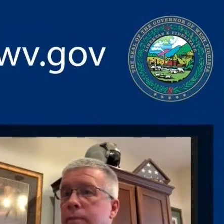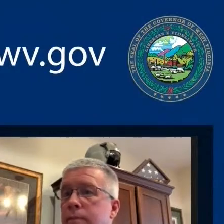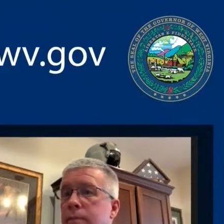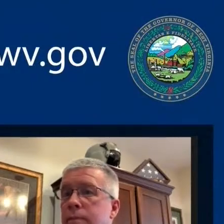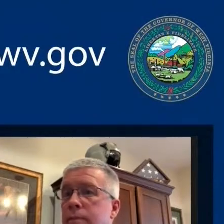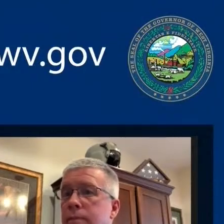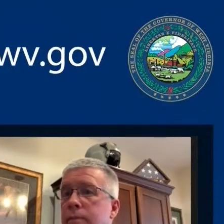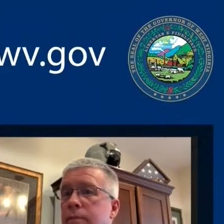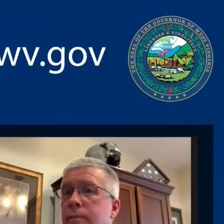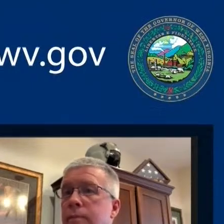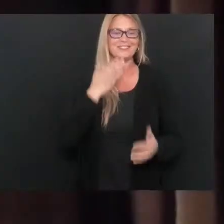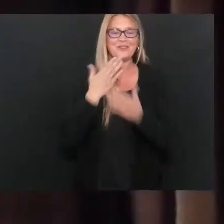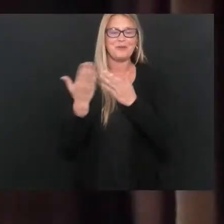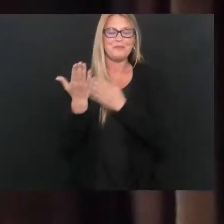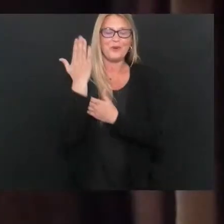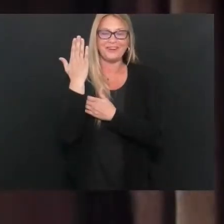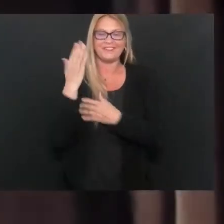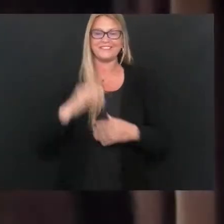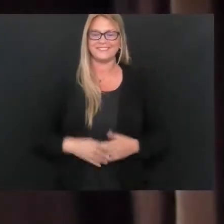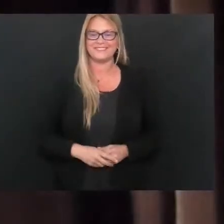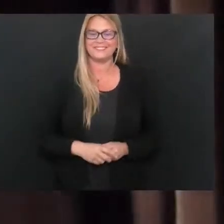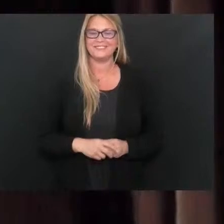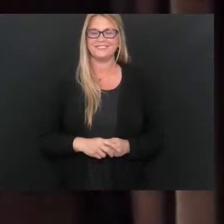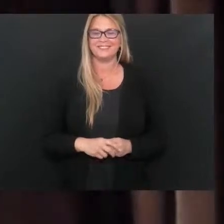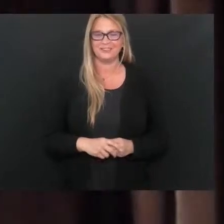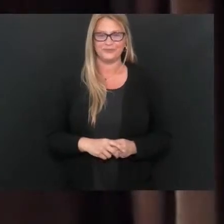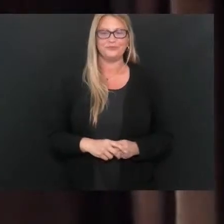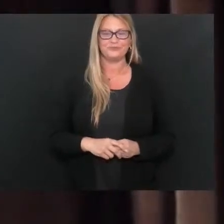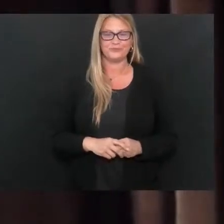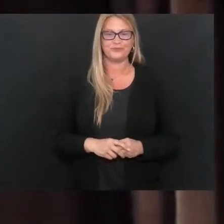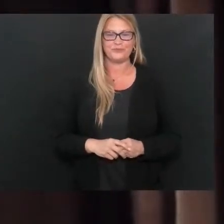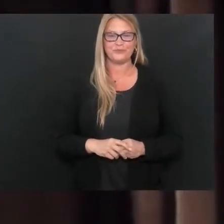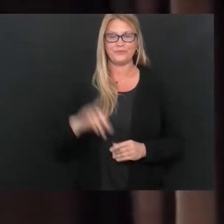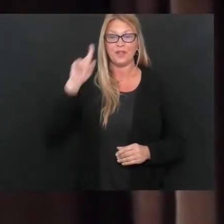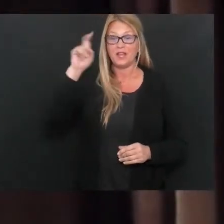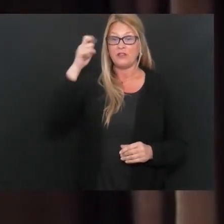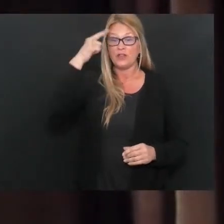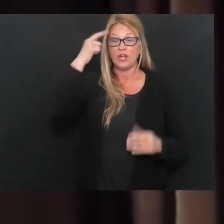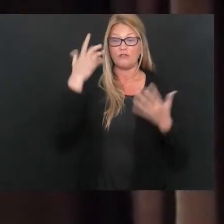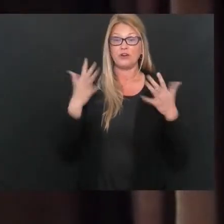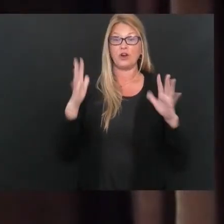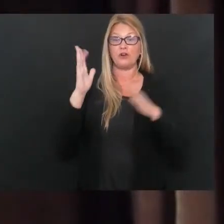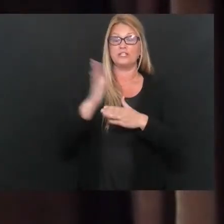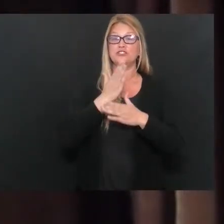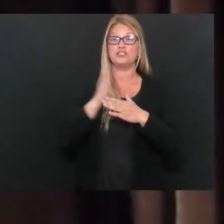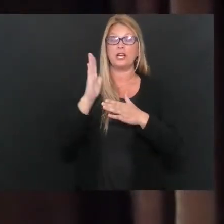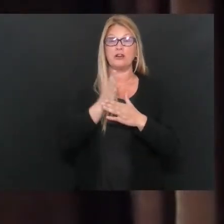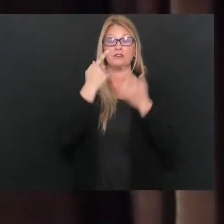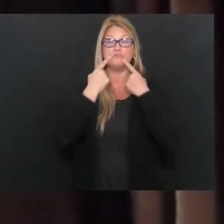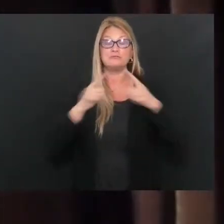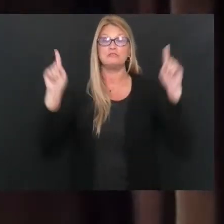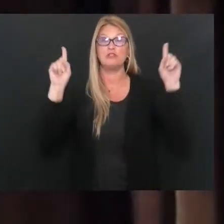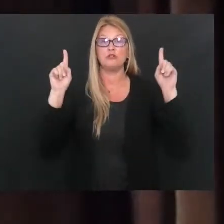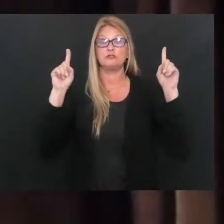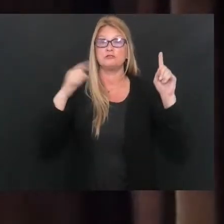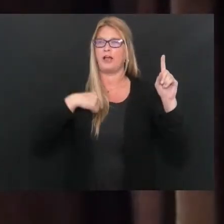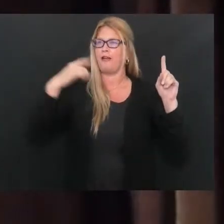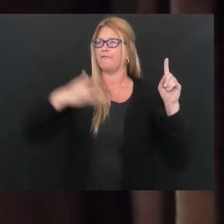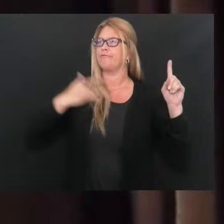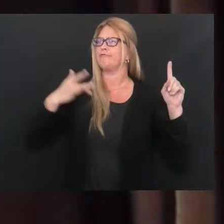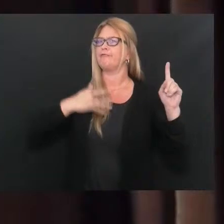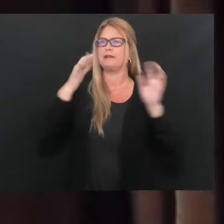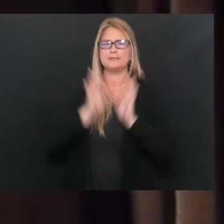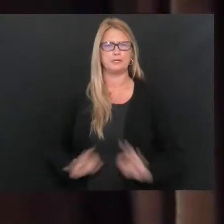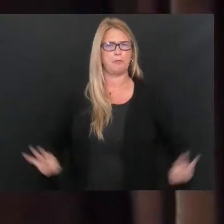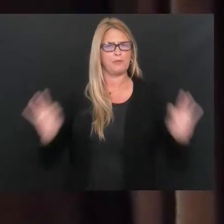Well, good morning. The governor shared the news that I think is really very important for